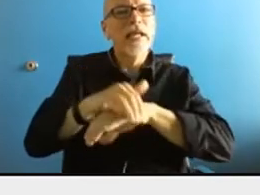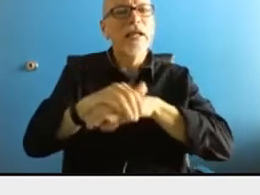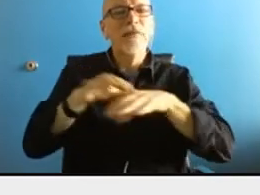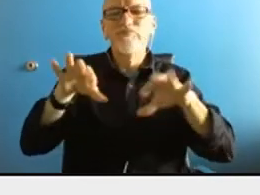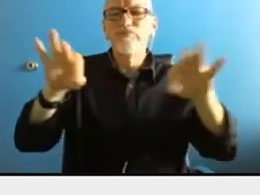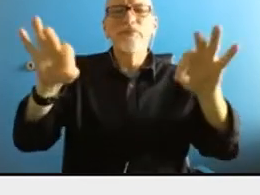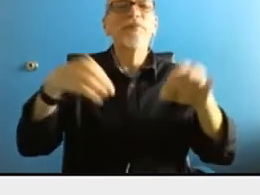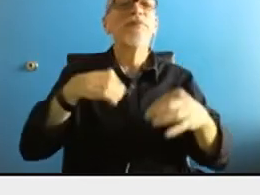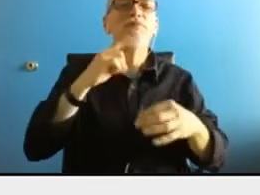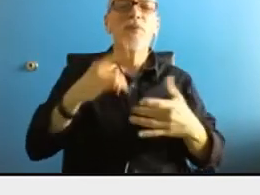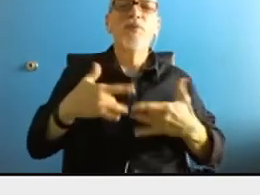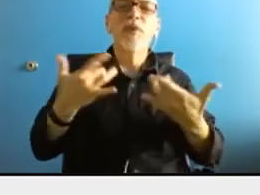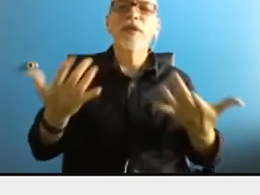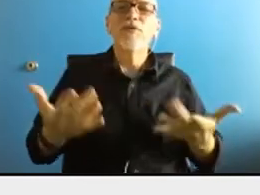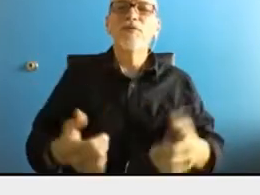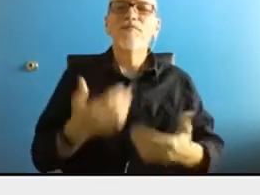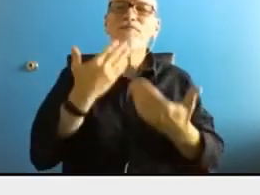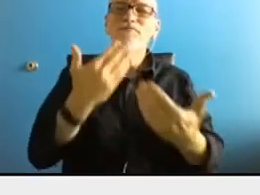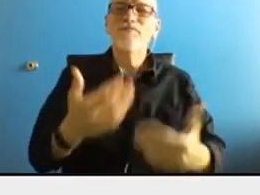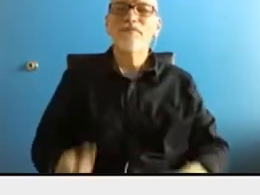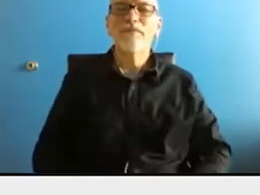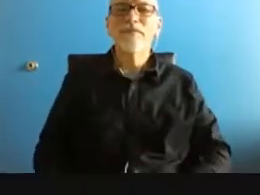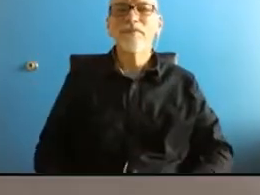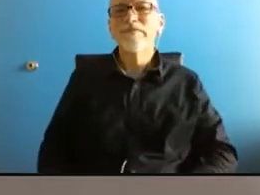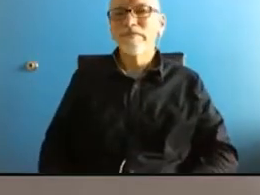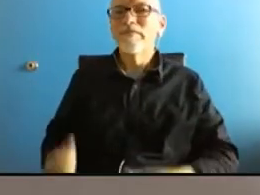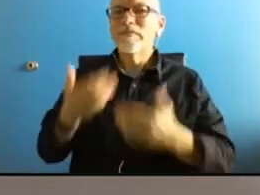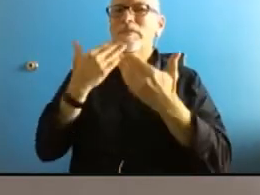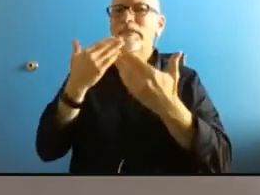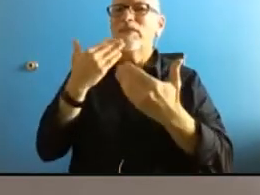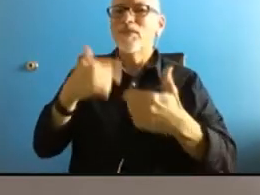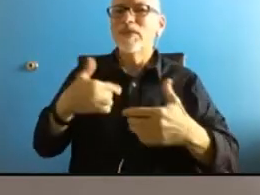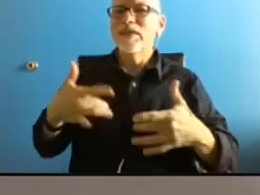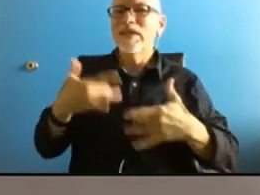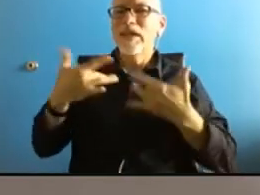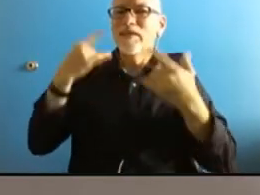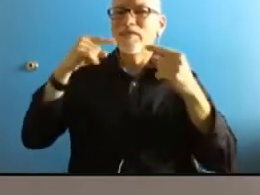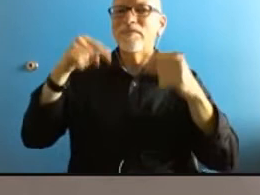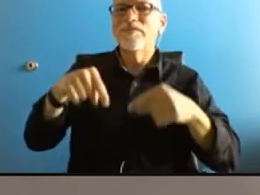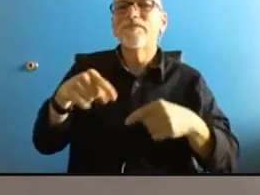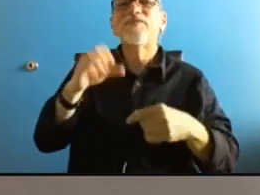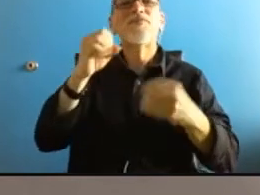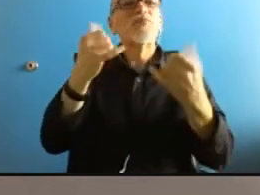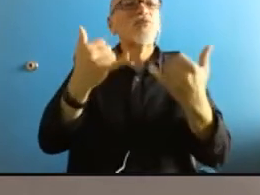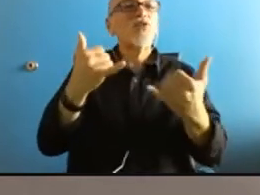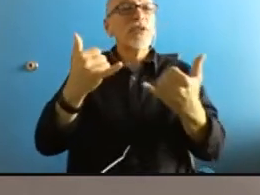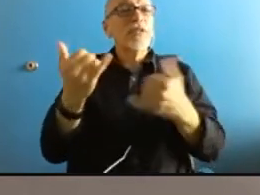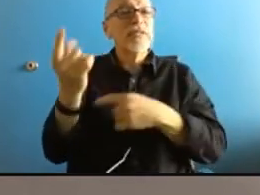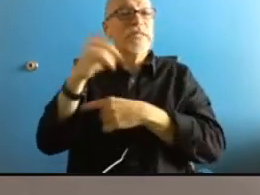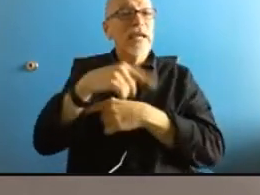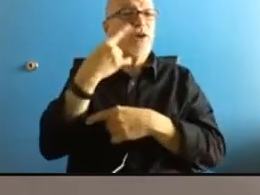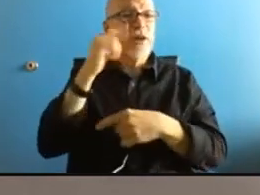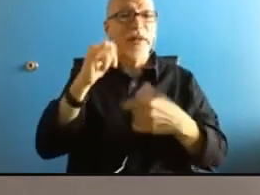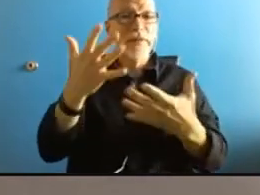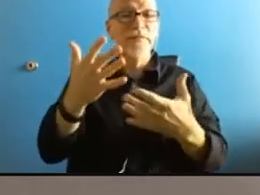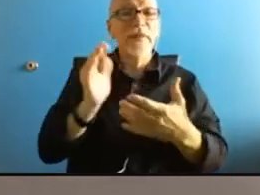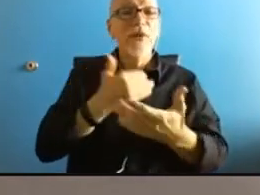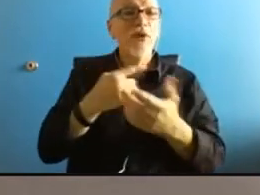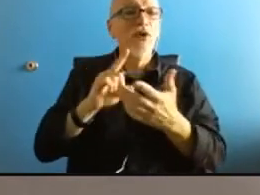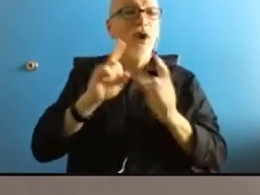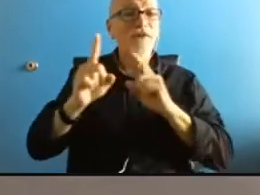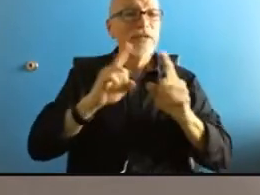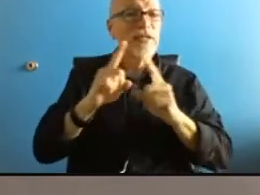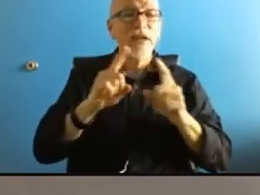here. Thank you. Thank you. We're excited to be here. So the format of today's day and conversation